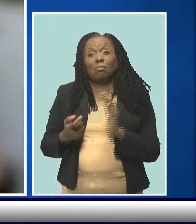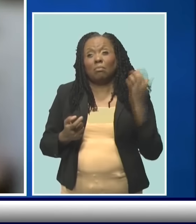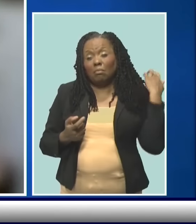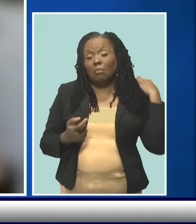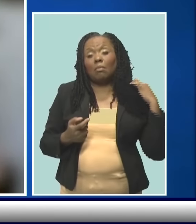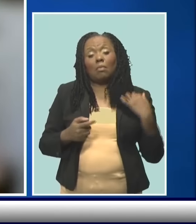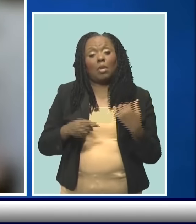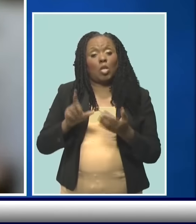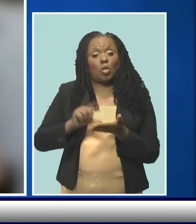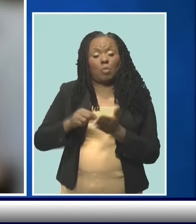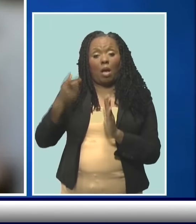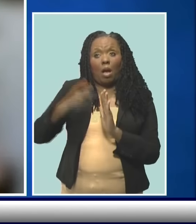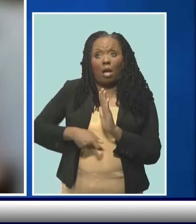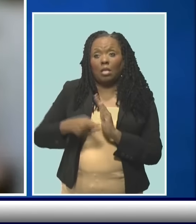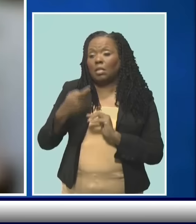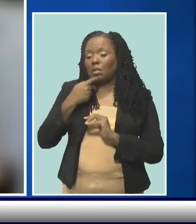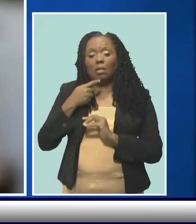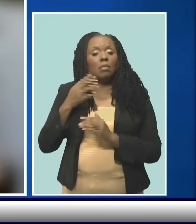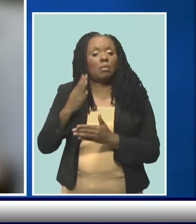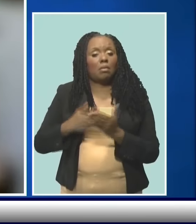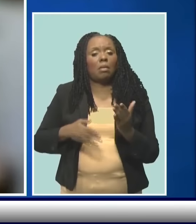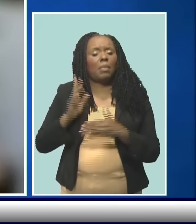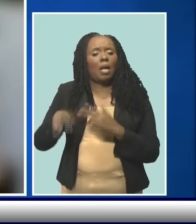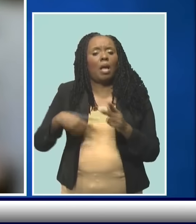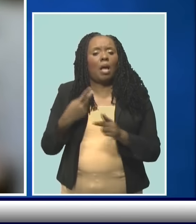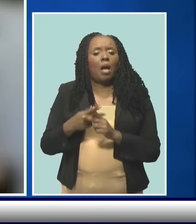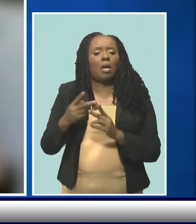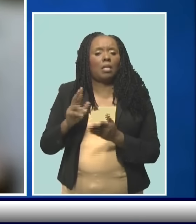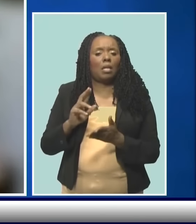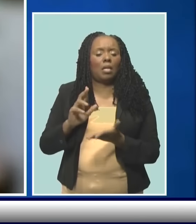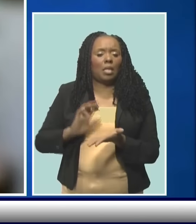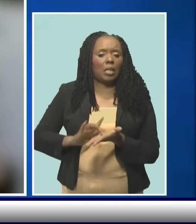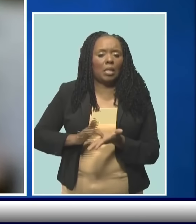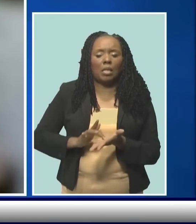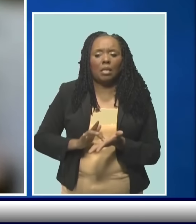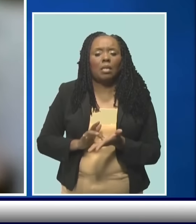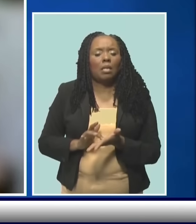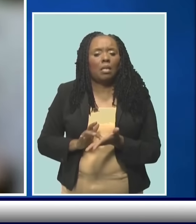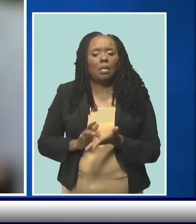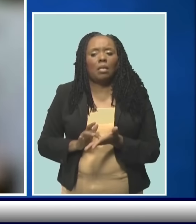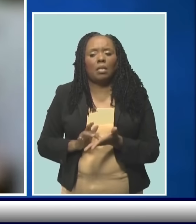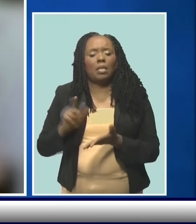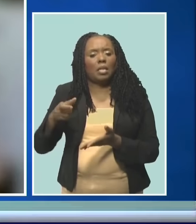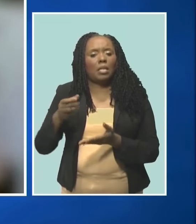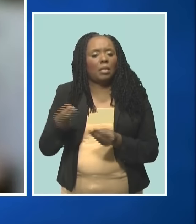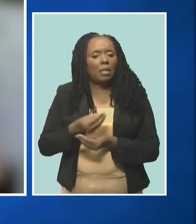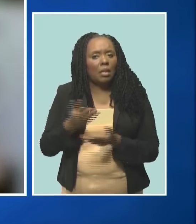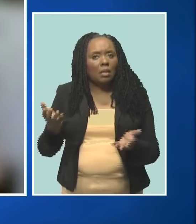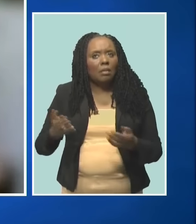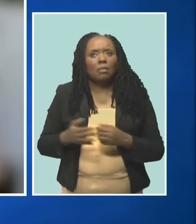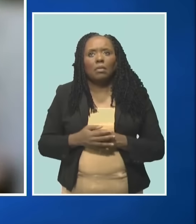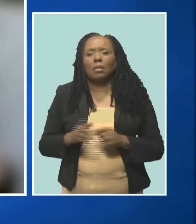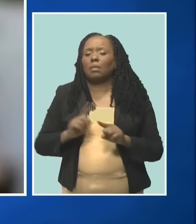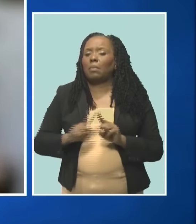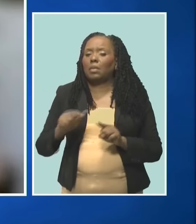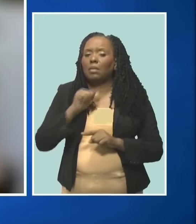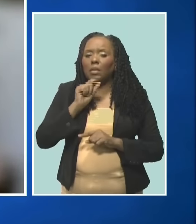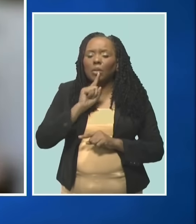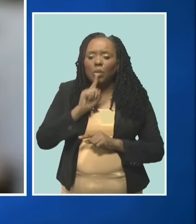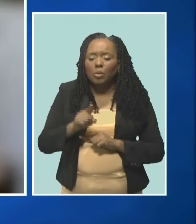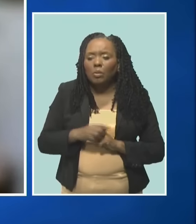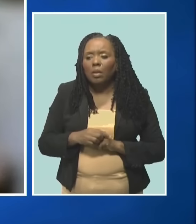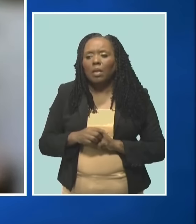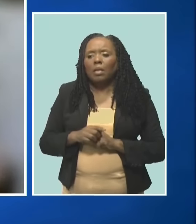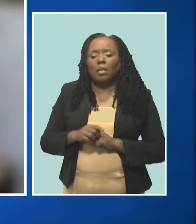then going to be given to this individual is really not what happens. I mean, treatment is tailored for the individual and